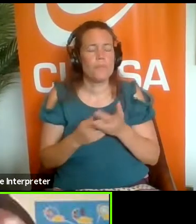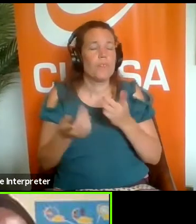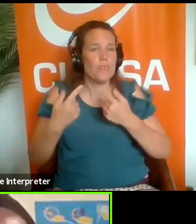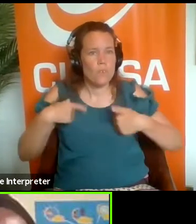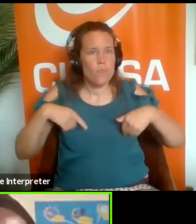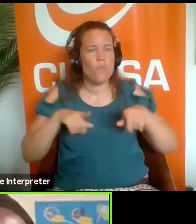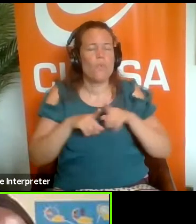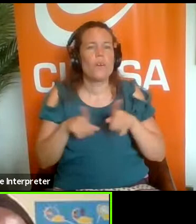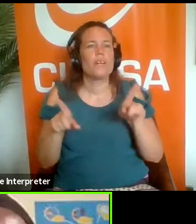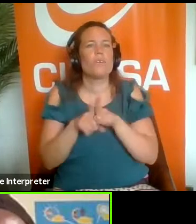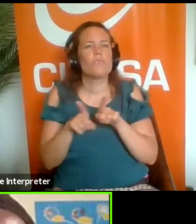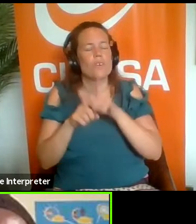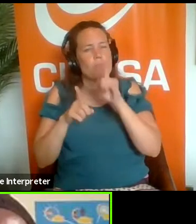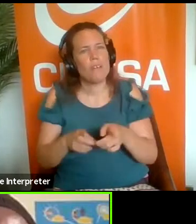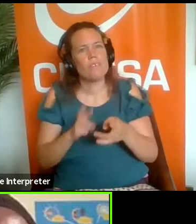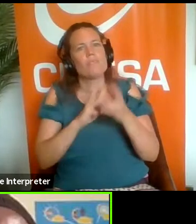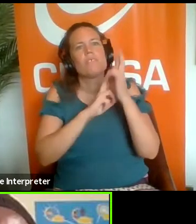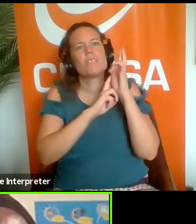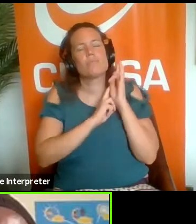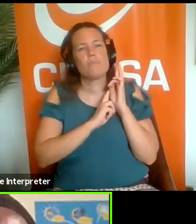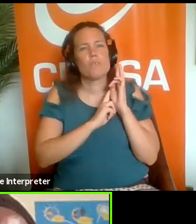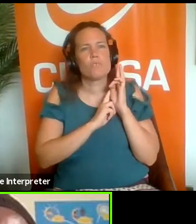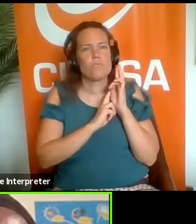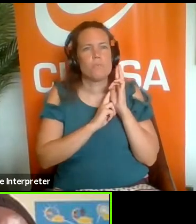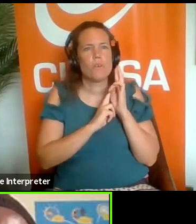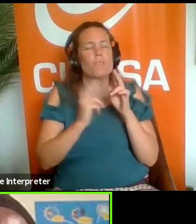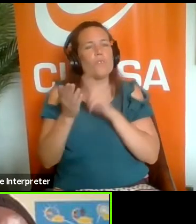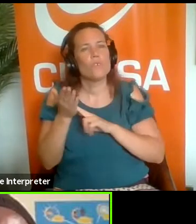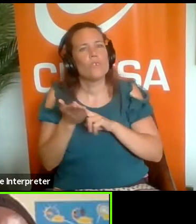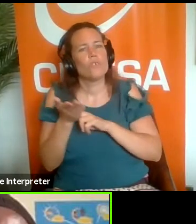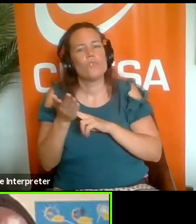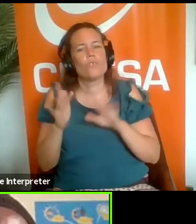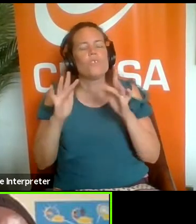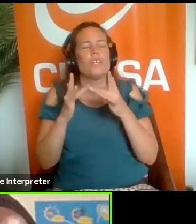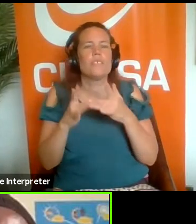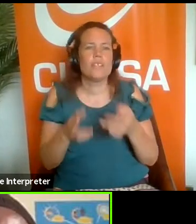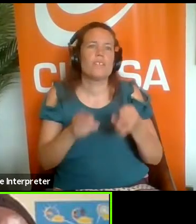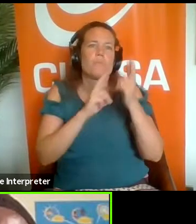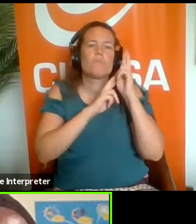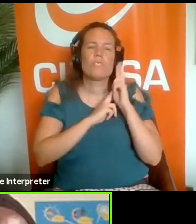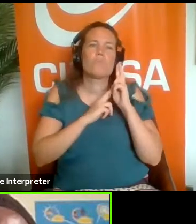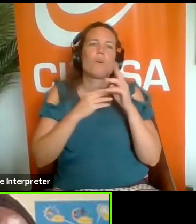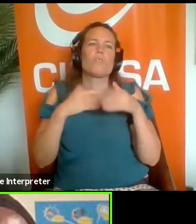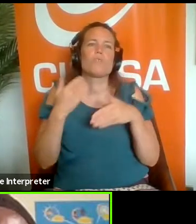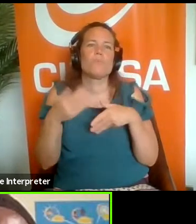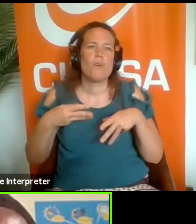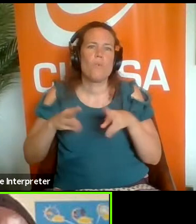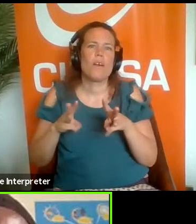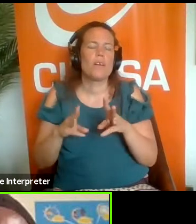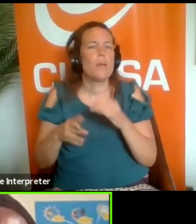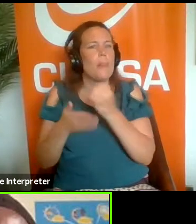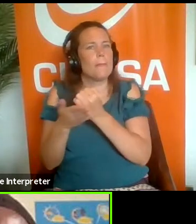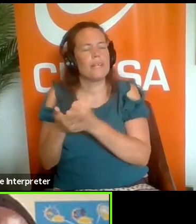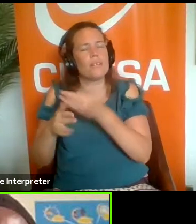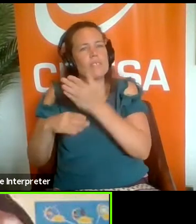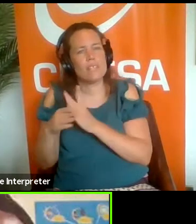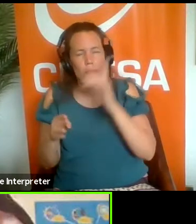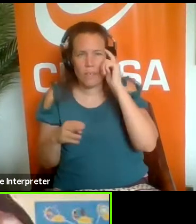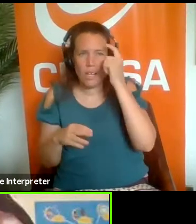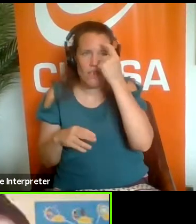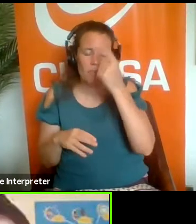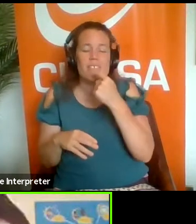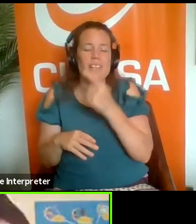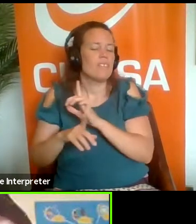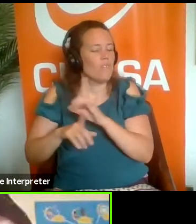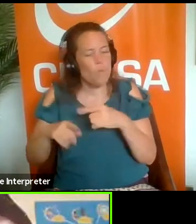have a responsibility to use the internet responsibly, because some governments keep saying we're not using it responsibly,